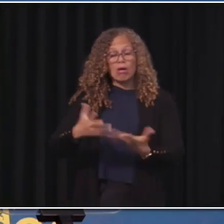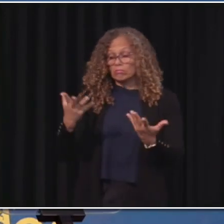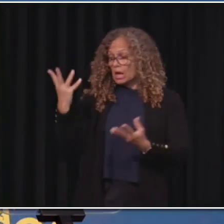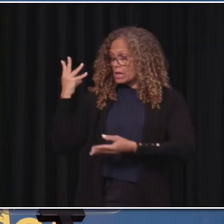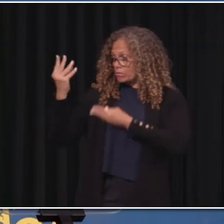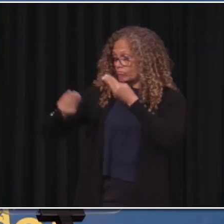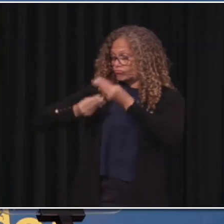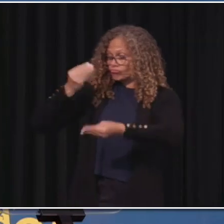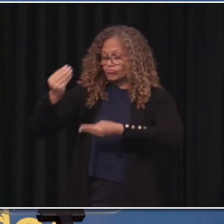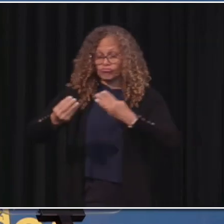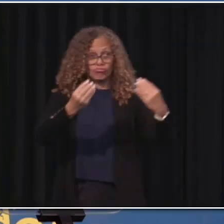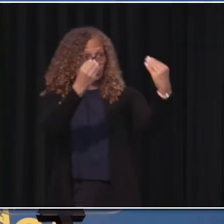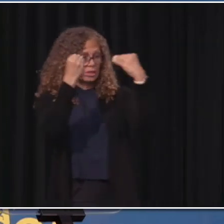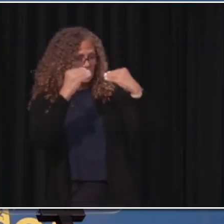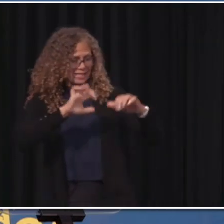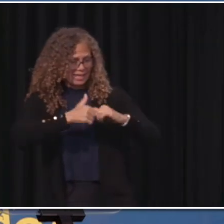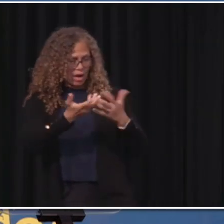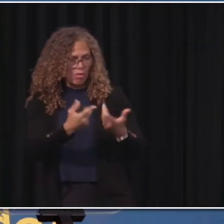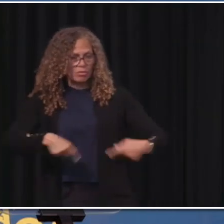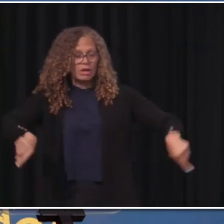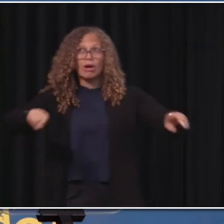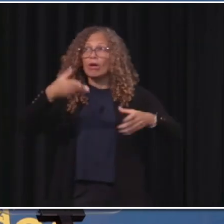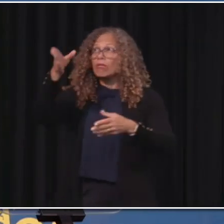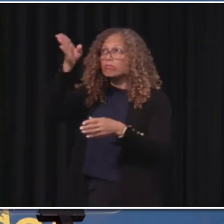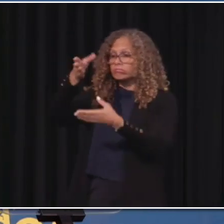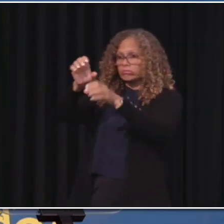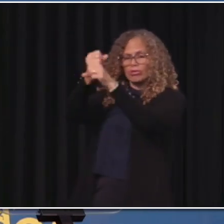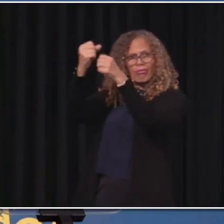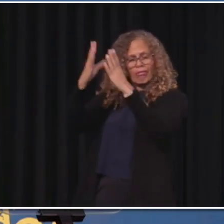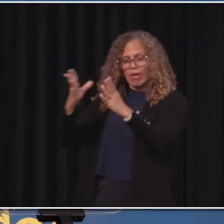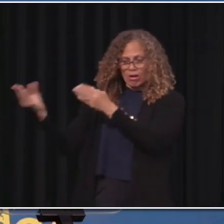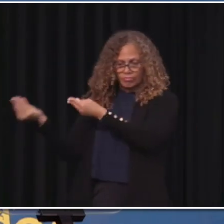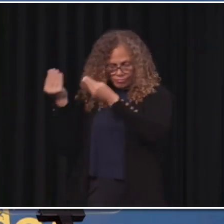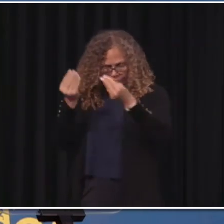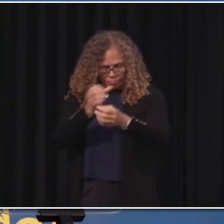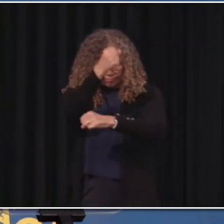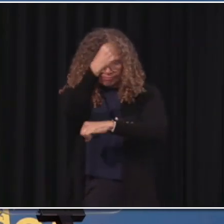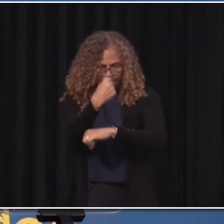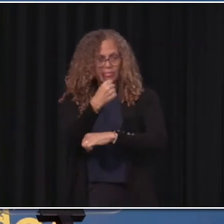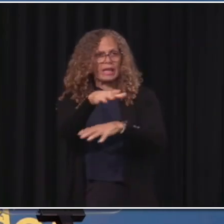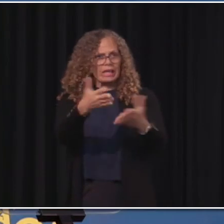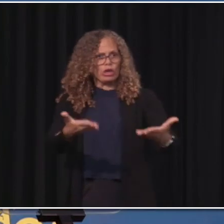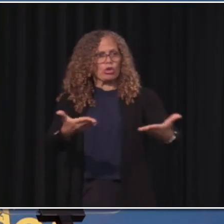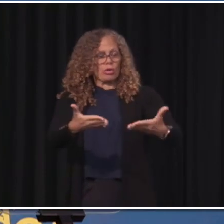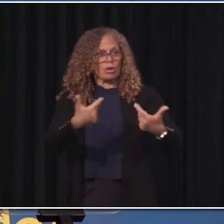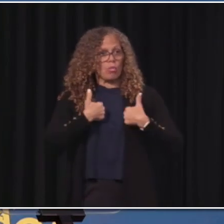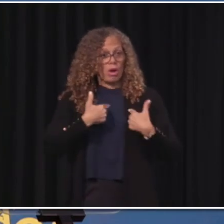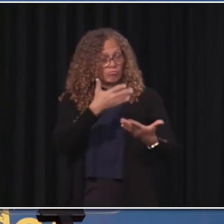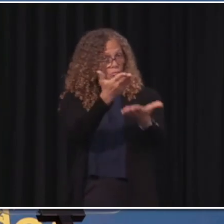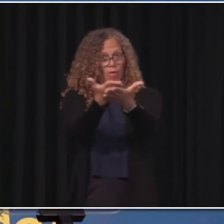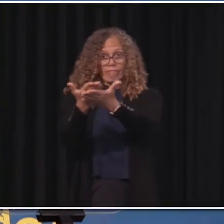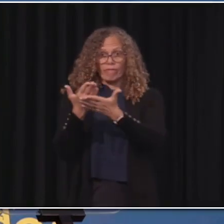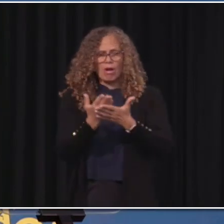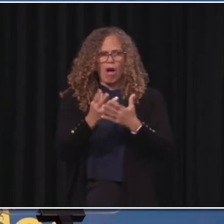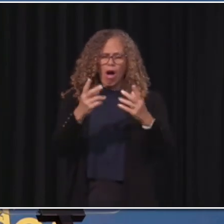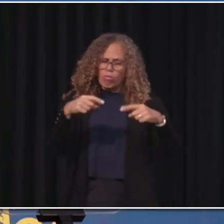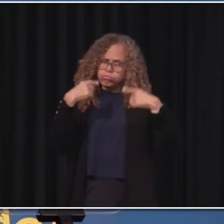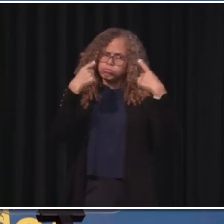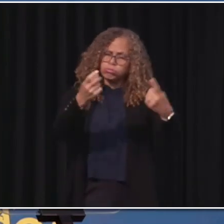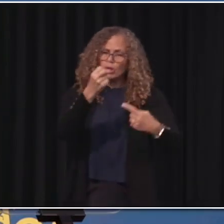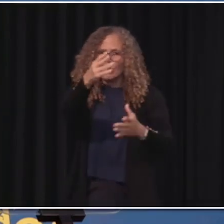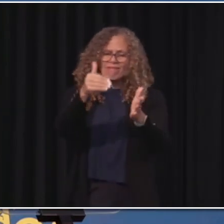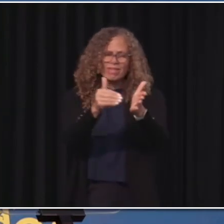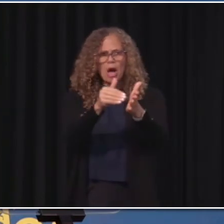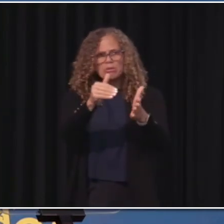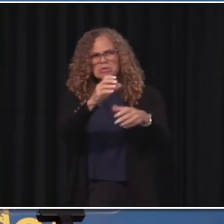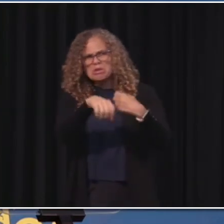by the Creator since time immemorial, and proven by science to be here for over 12,000 years, give